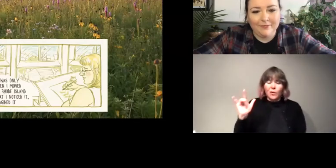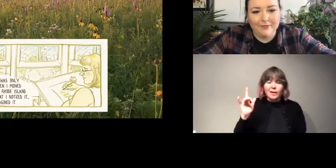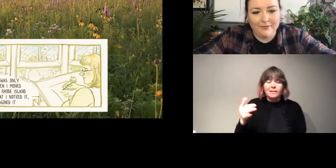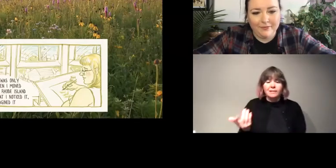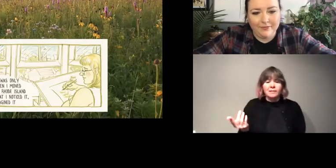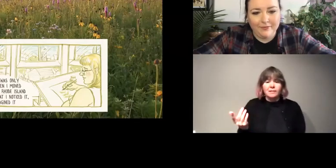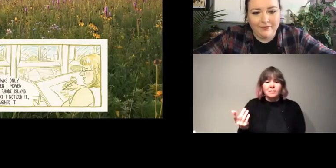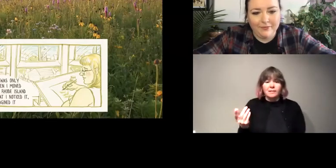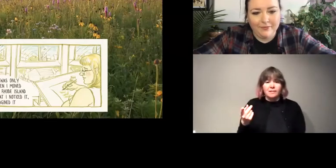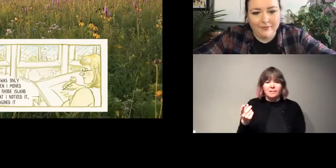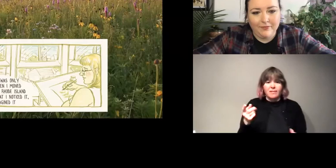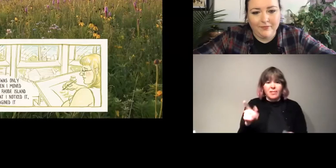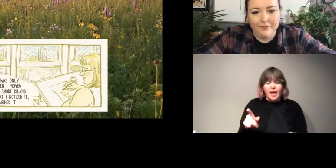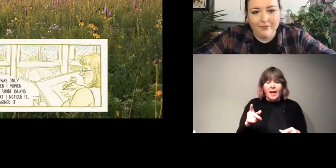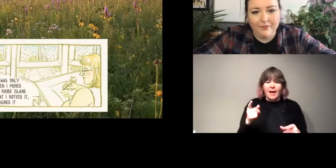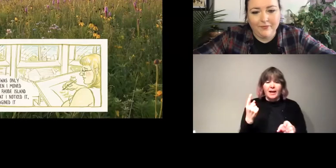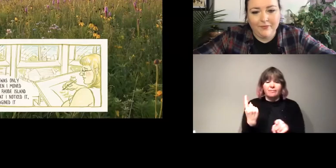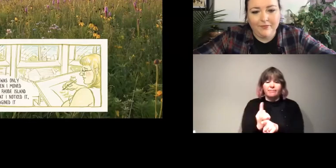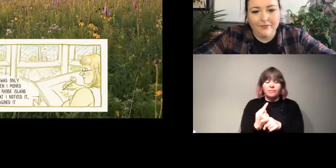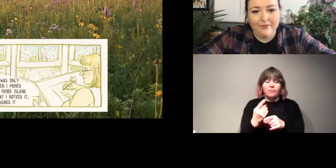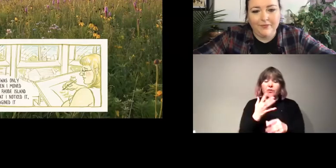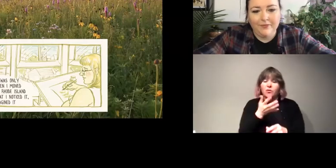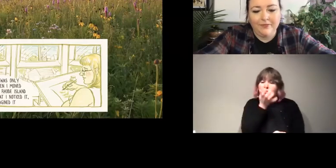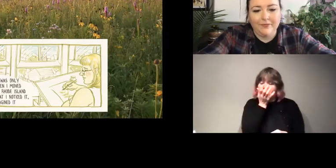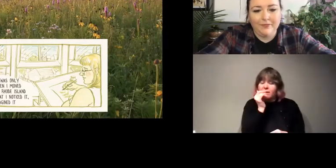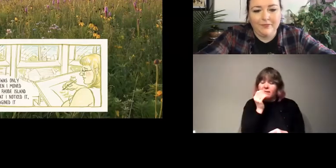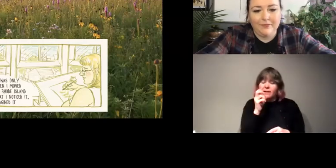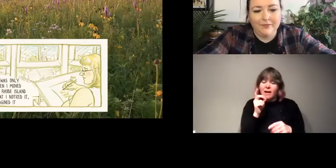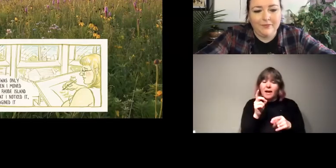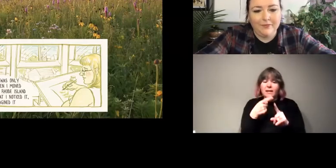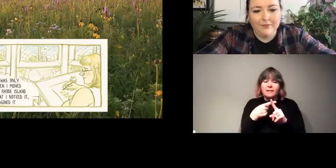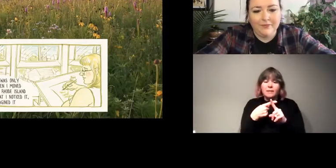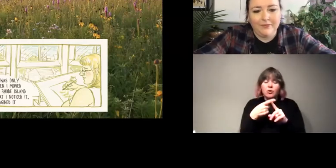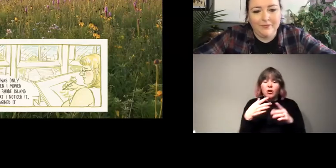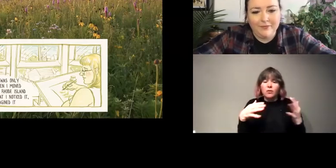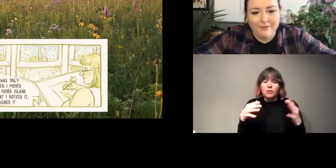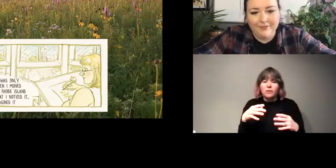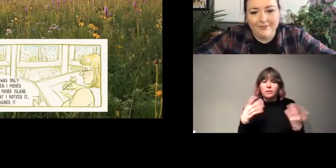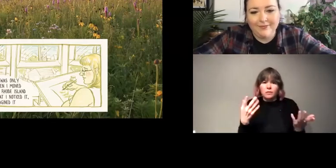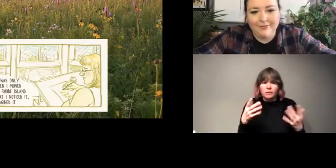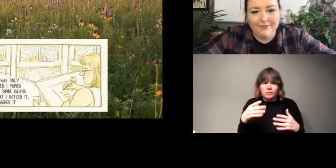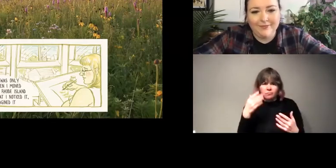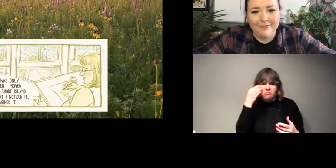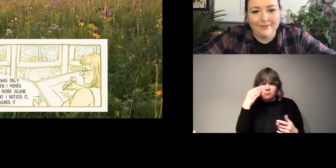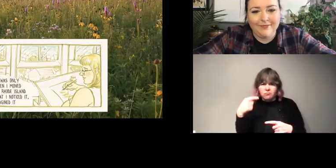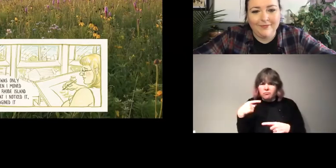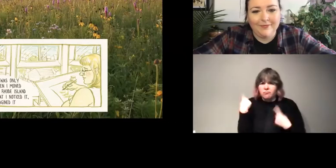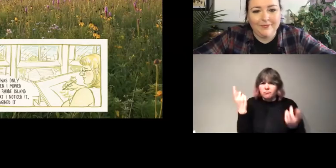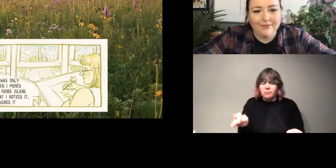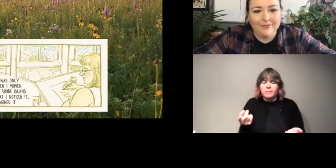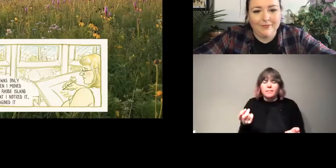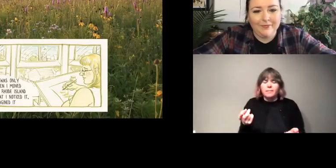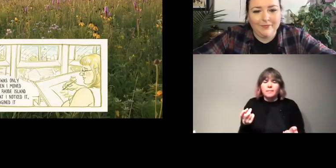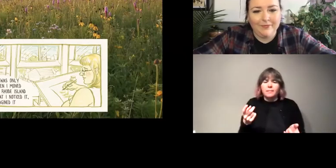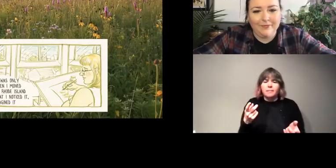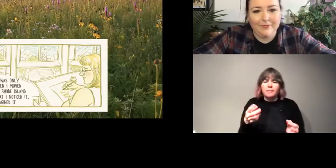this particular temperate grassland was, oh, of course, that's what we have always kind of been. And it never